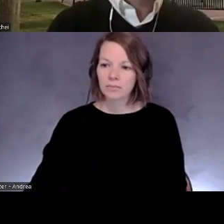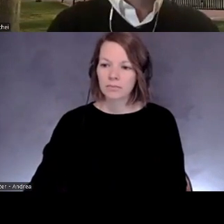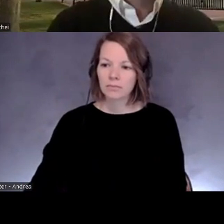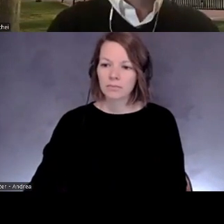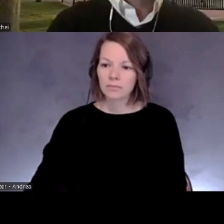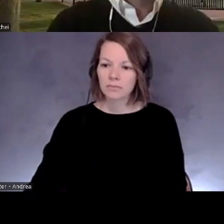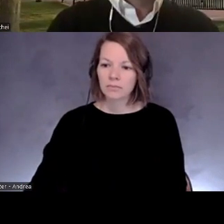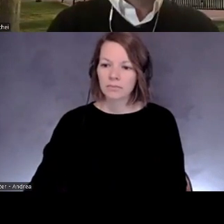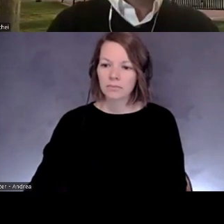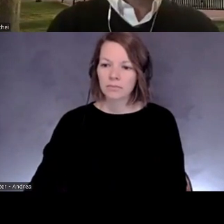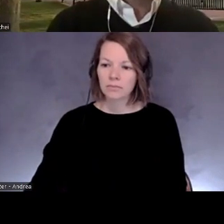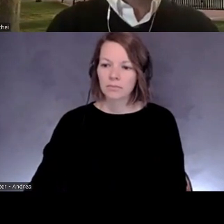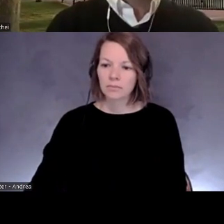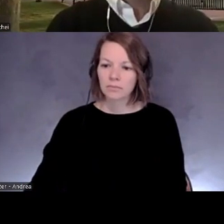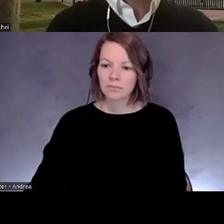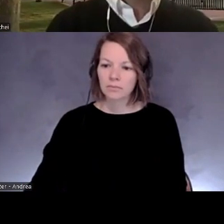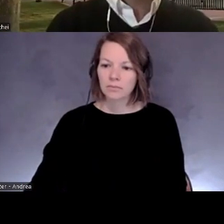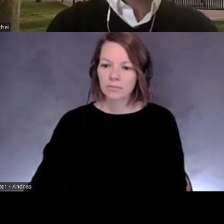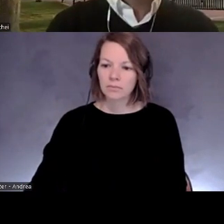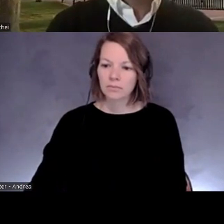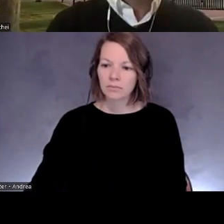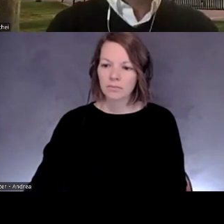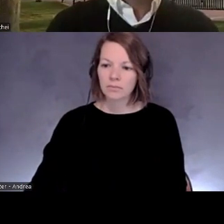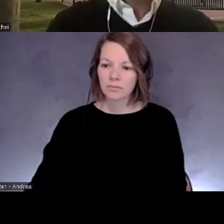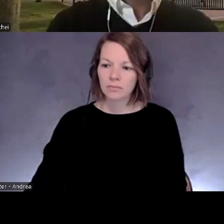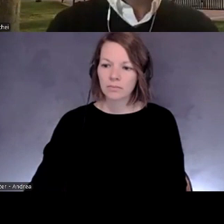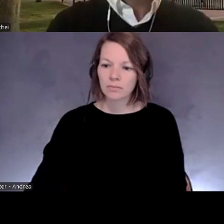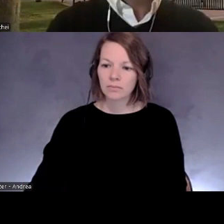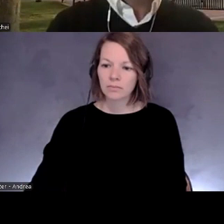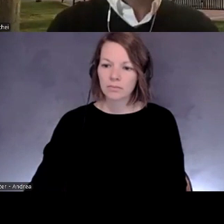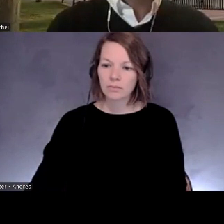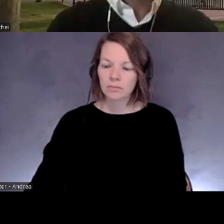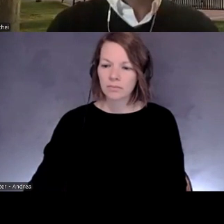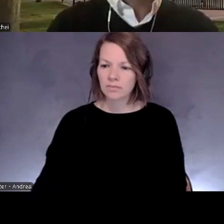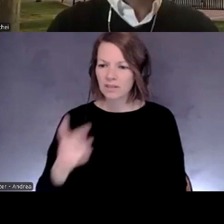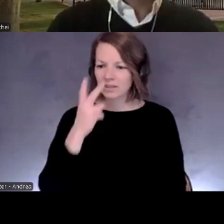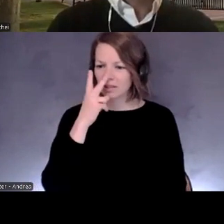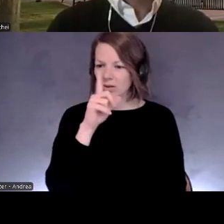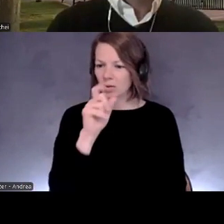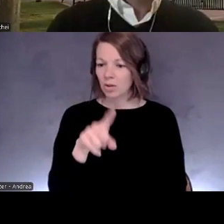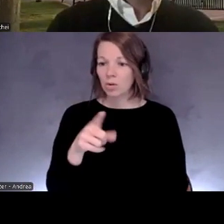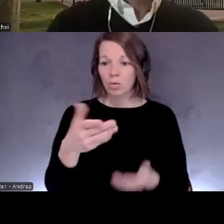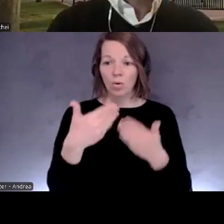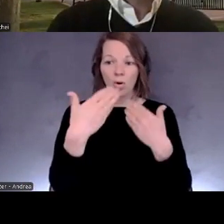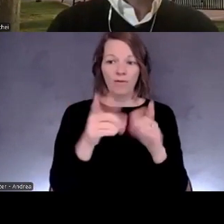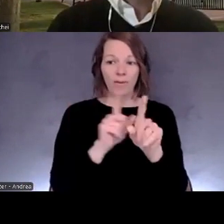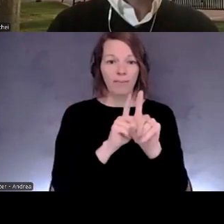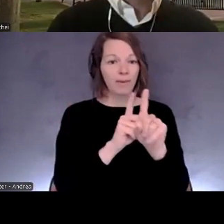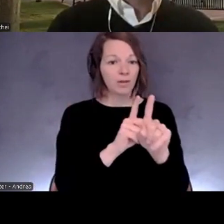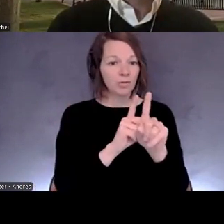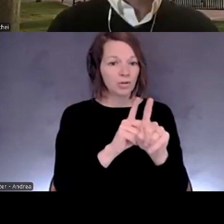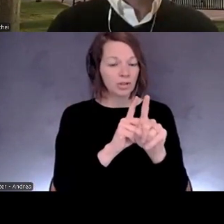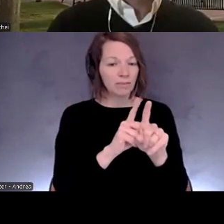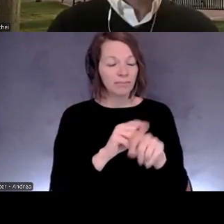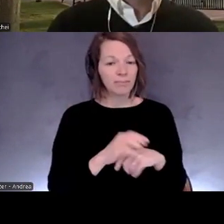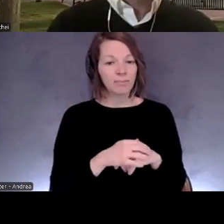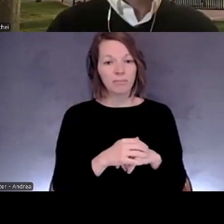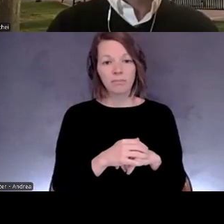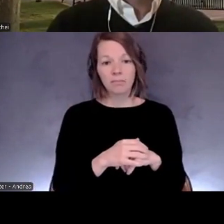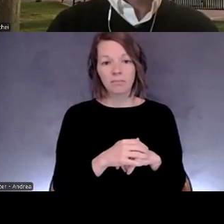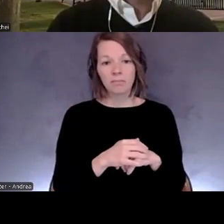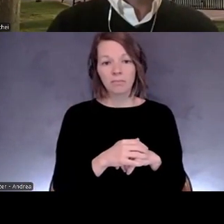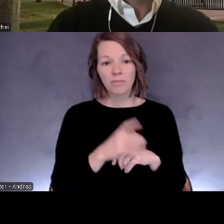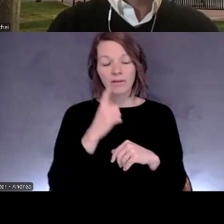Okay, let's see. Let me quickly. Okay, so I see this question. Do you offer mentorship for novice author